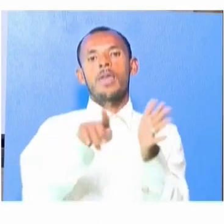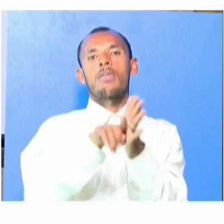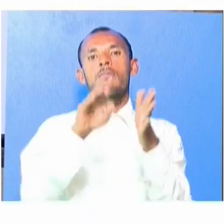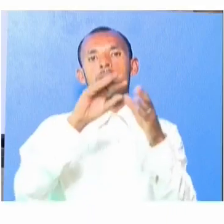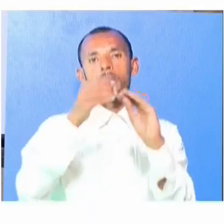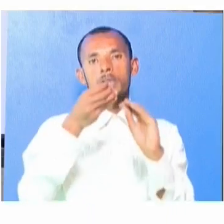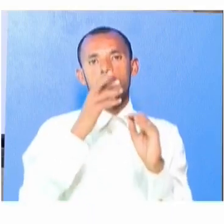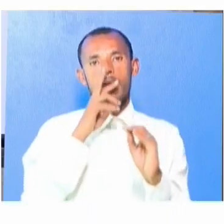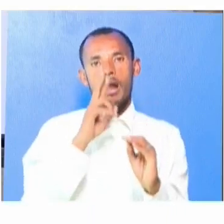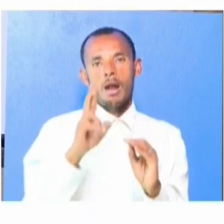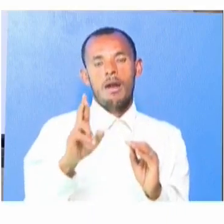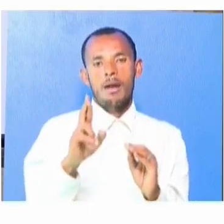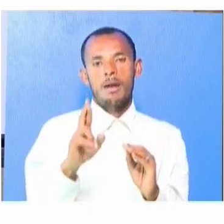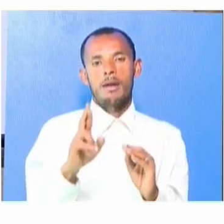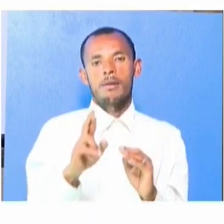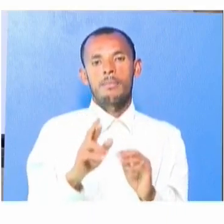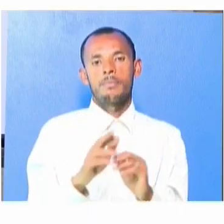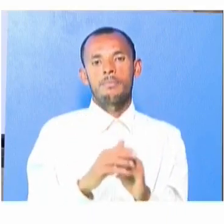are